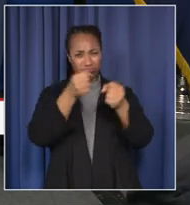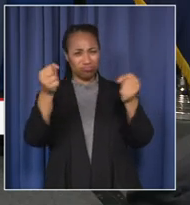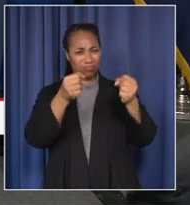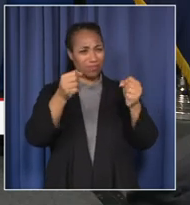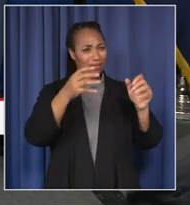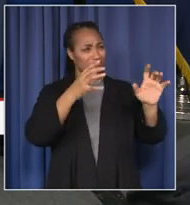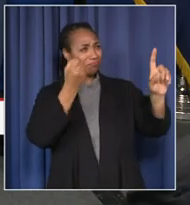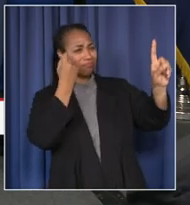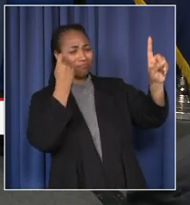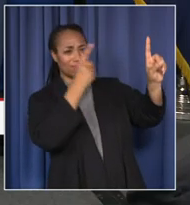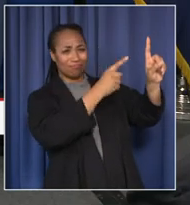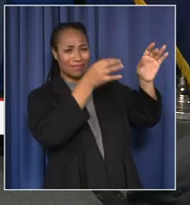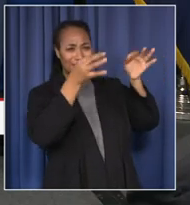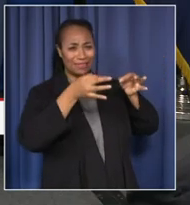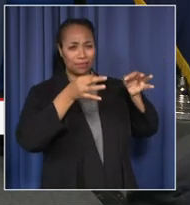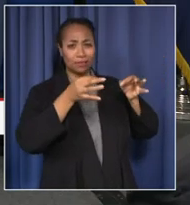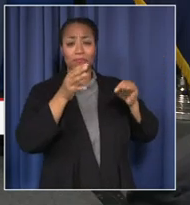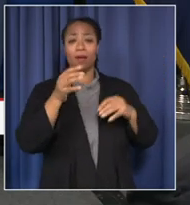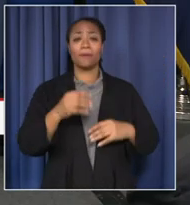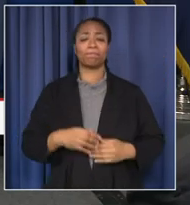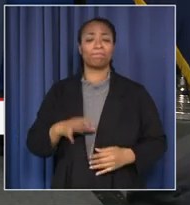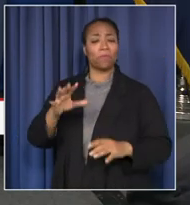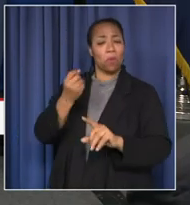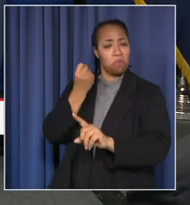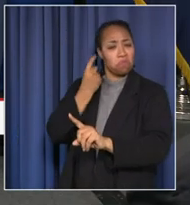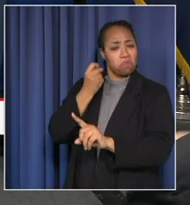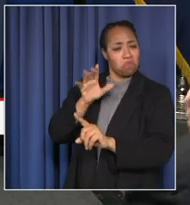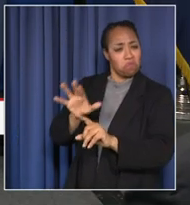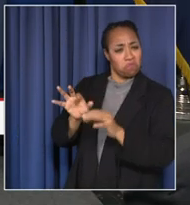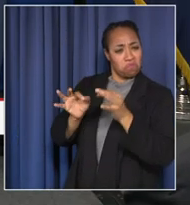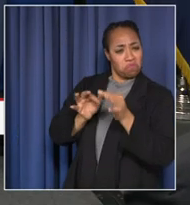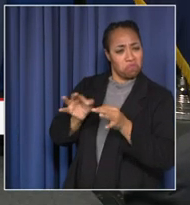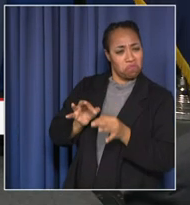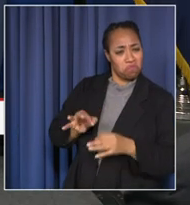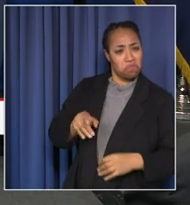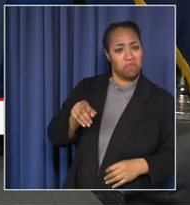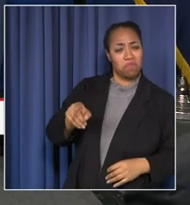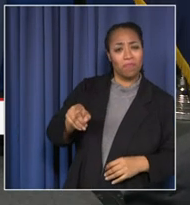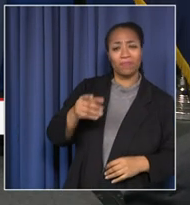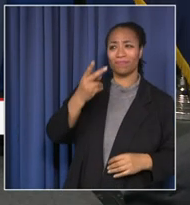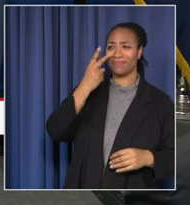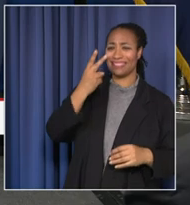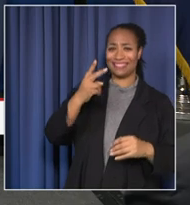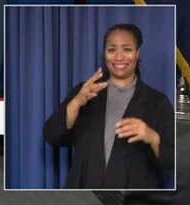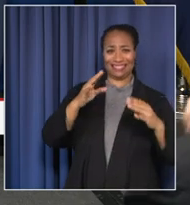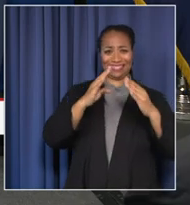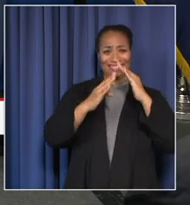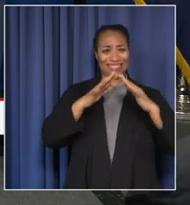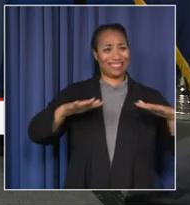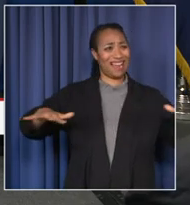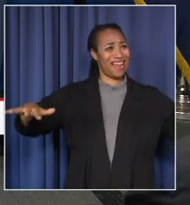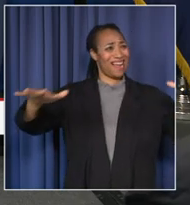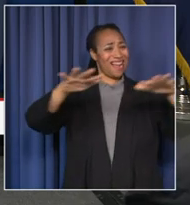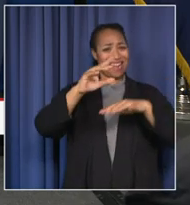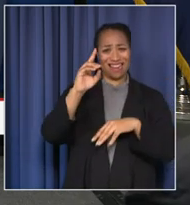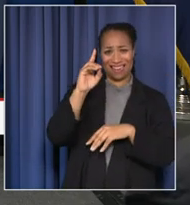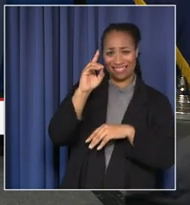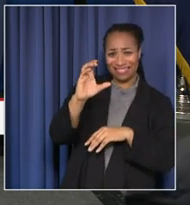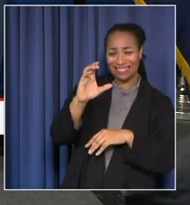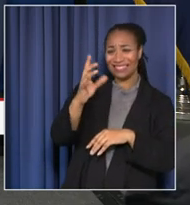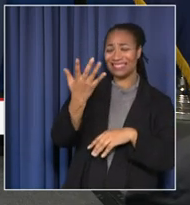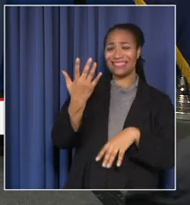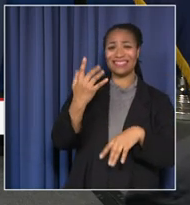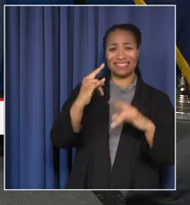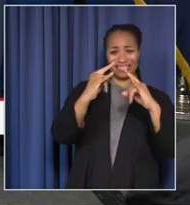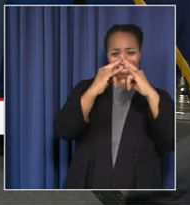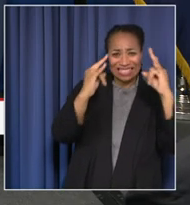issues like graffiti and homeless encampments. After you met with then President-elect Trump at Mar-a-Lago, you expressed a willingness